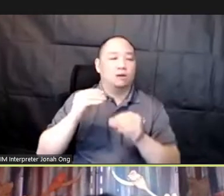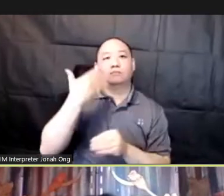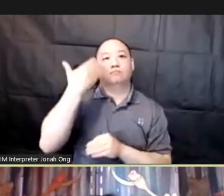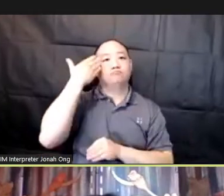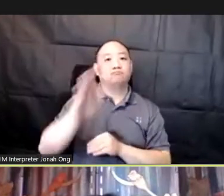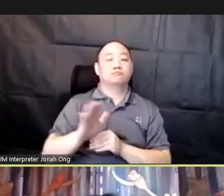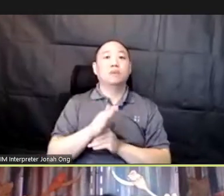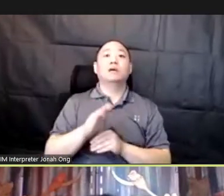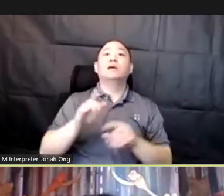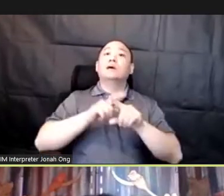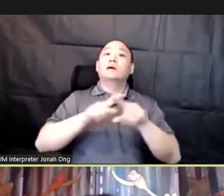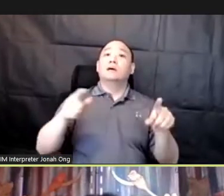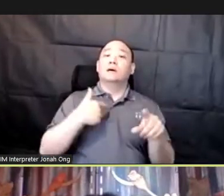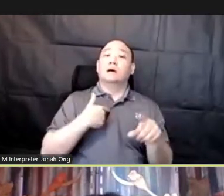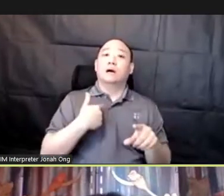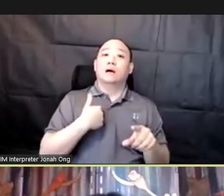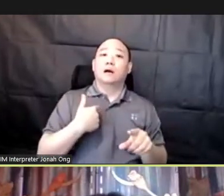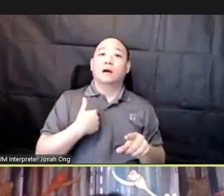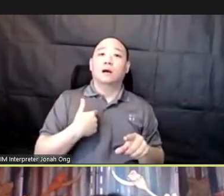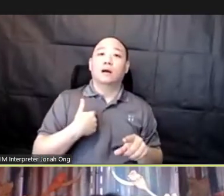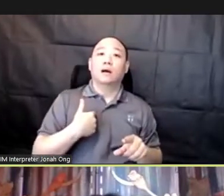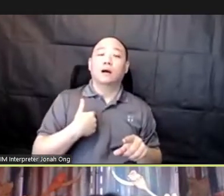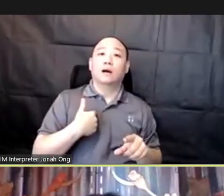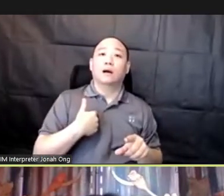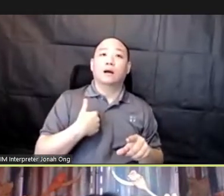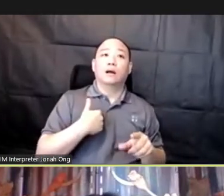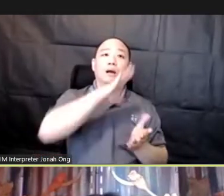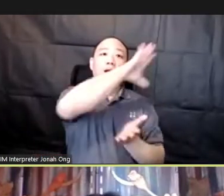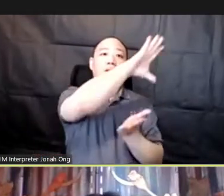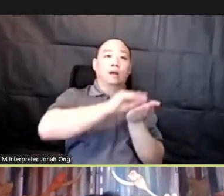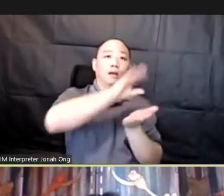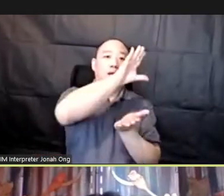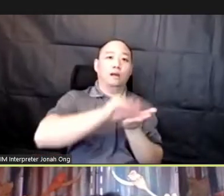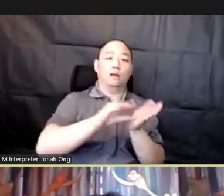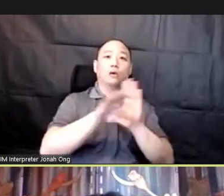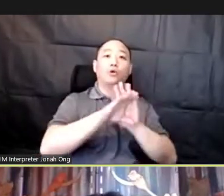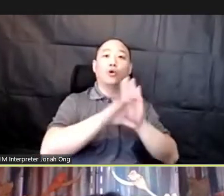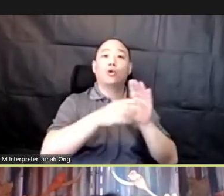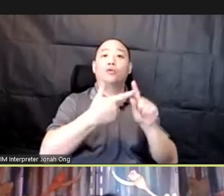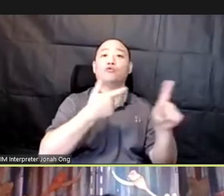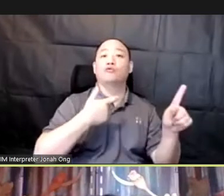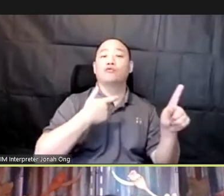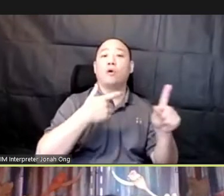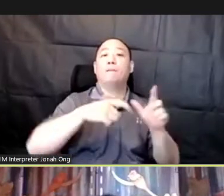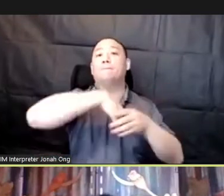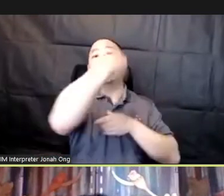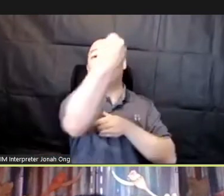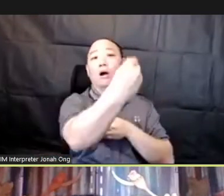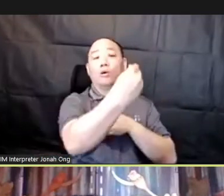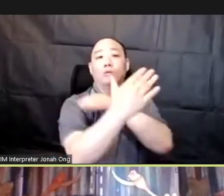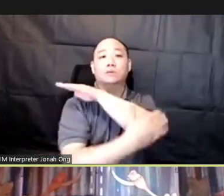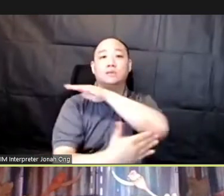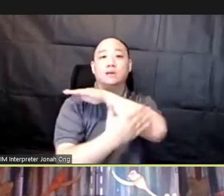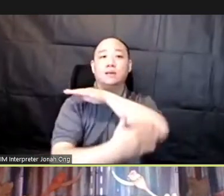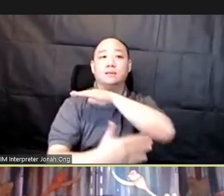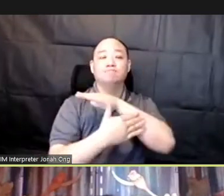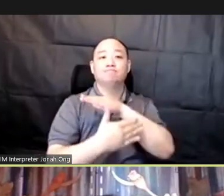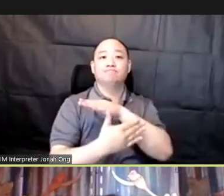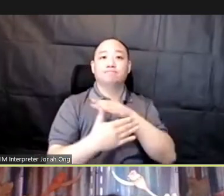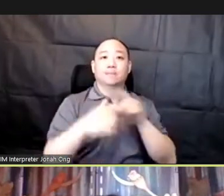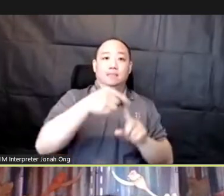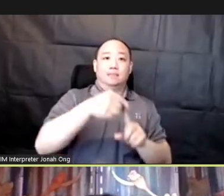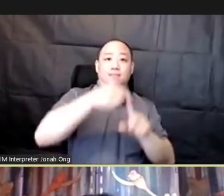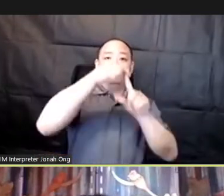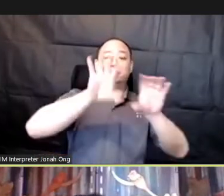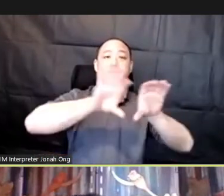something more similar to the Western countries, where they do have a direct sexual education, specific classes just for it with